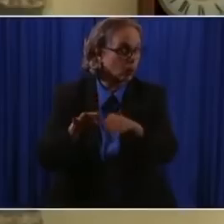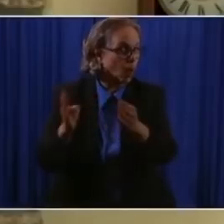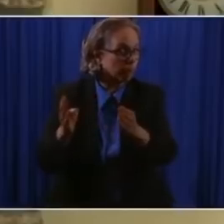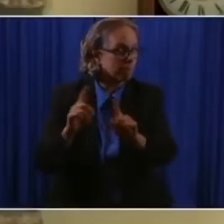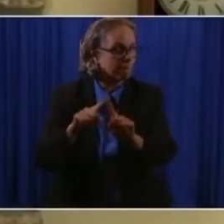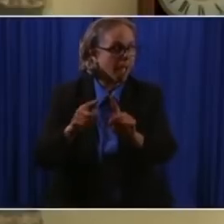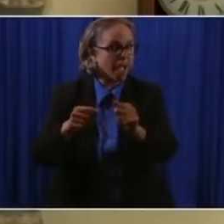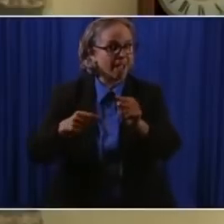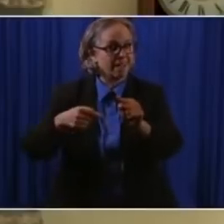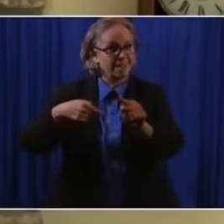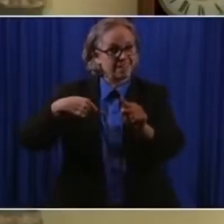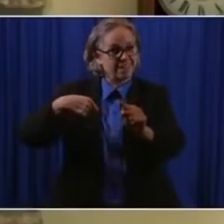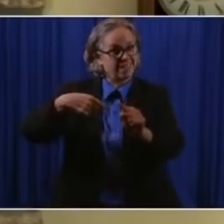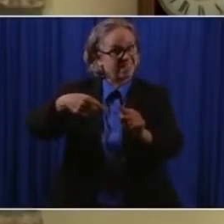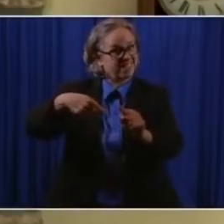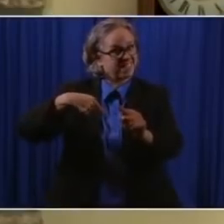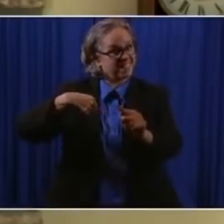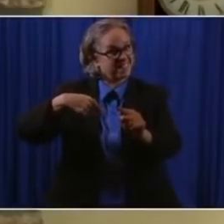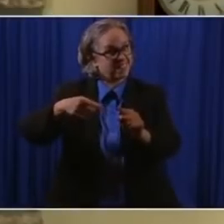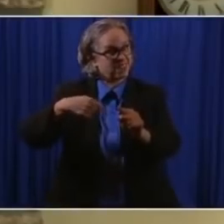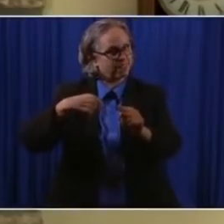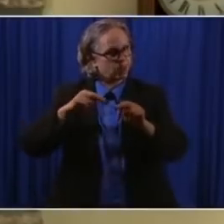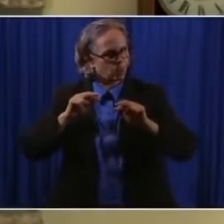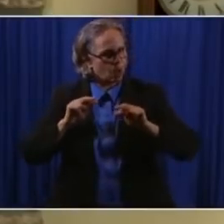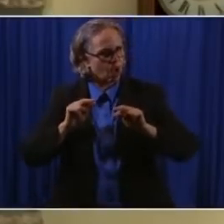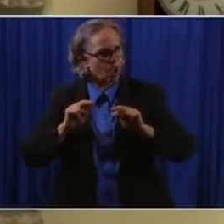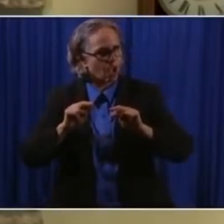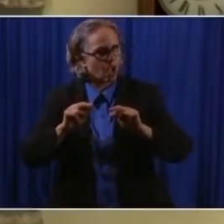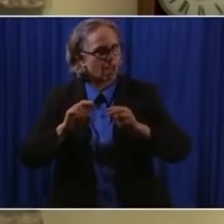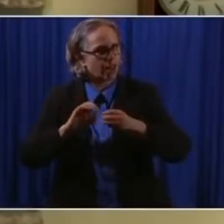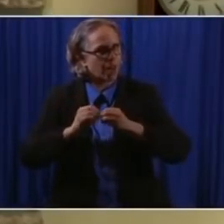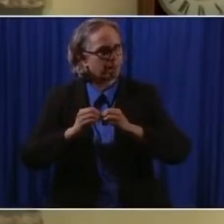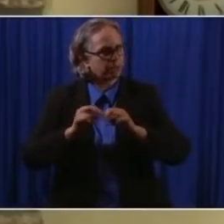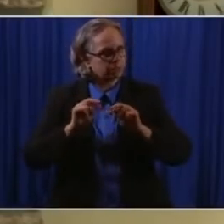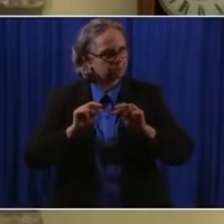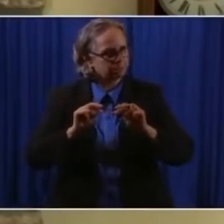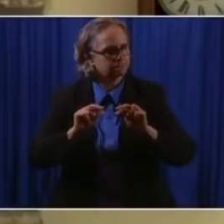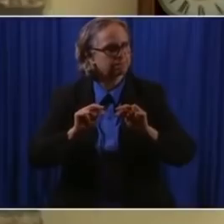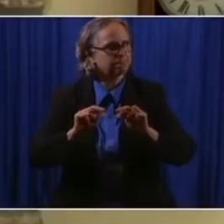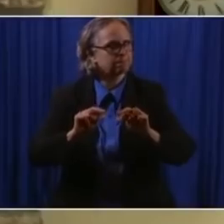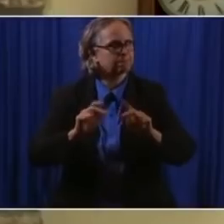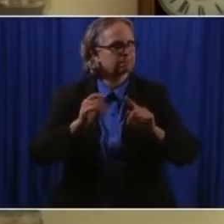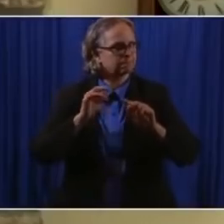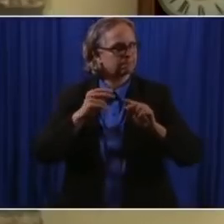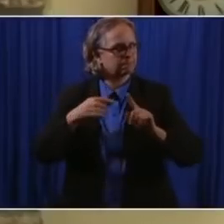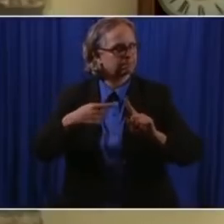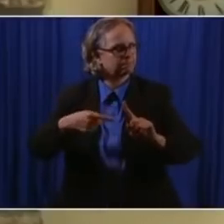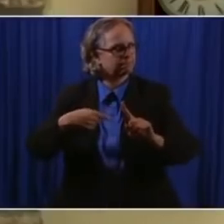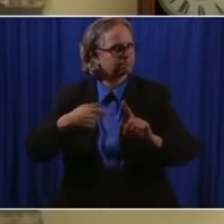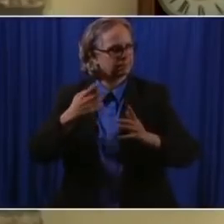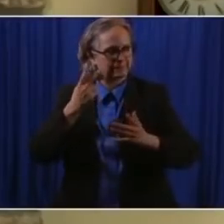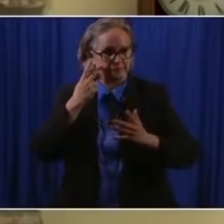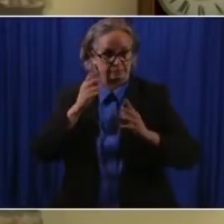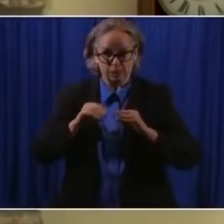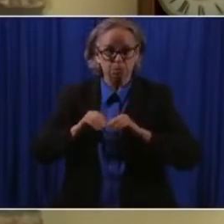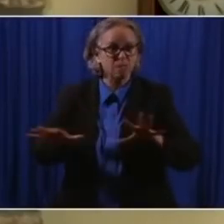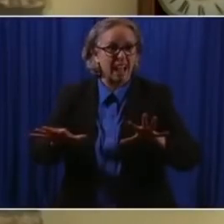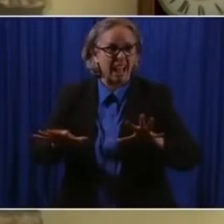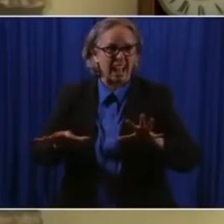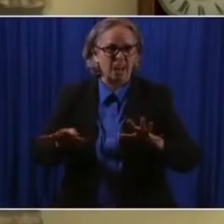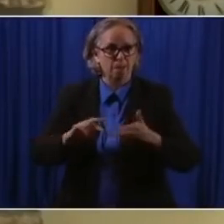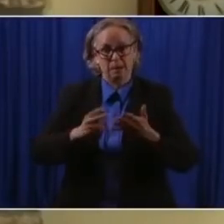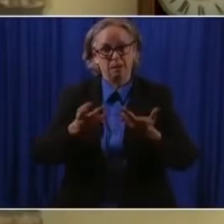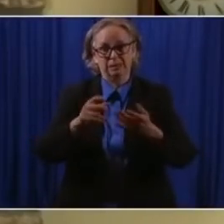facts. We're going to continue to, frankly, see how far along we are in very